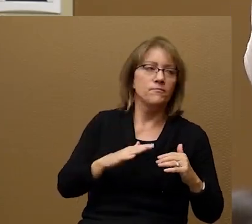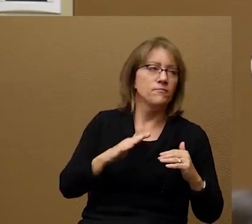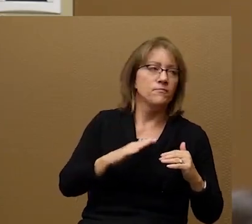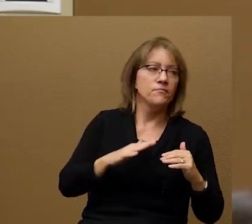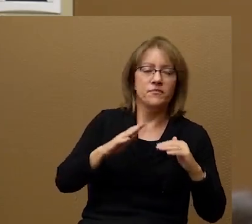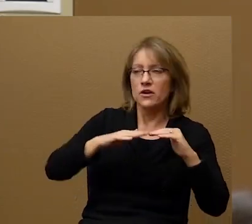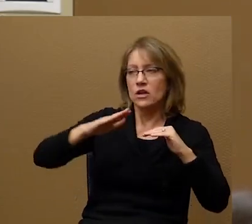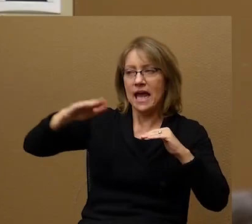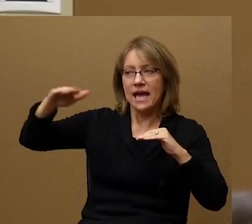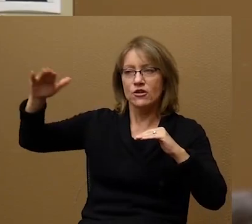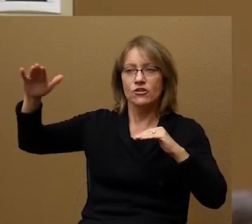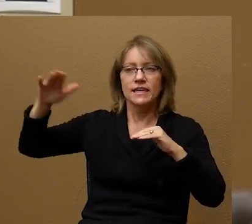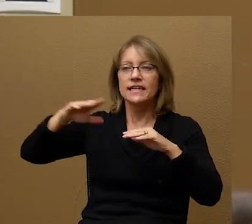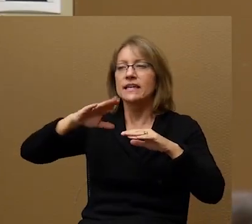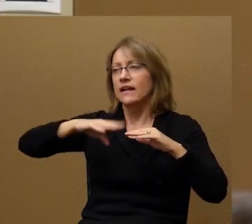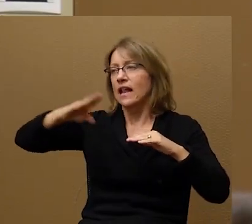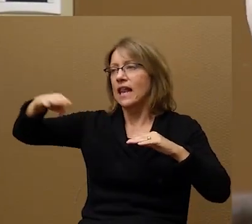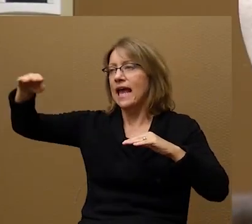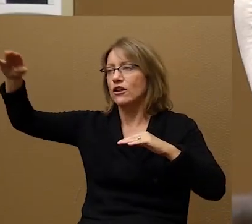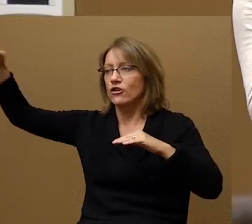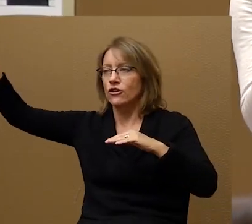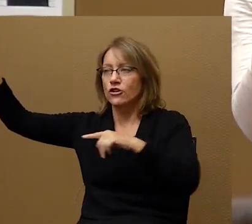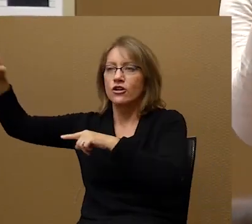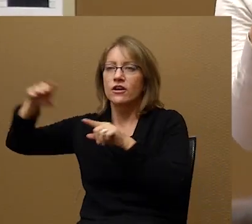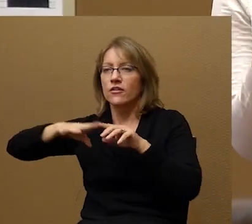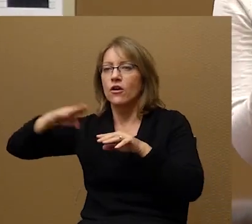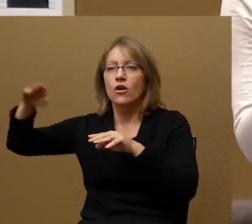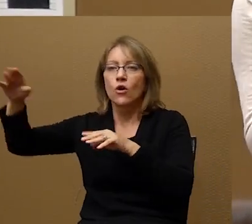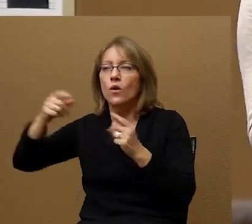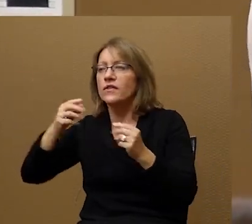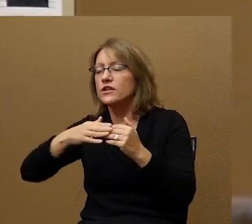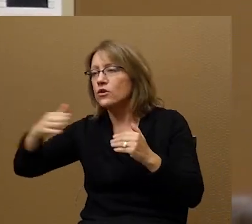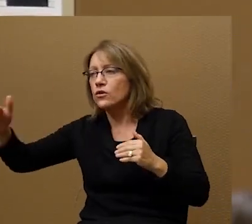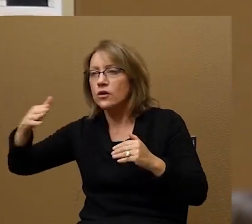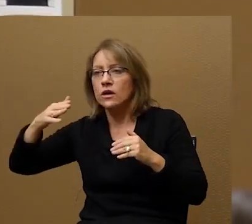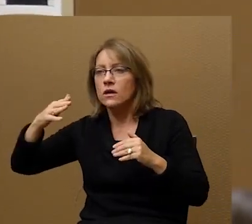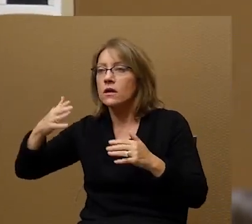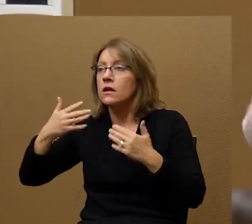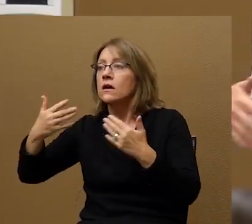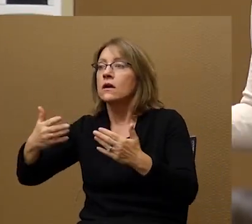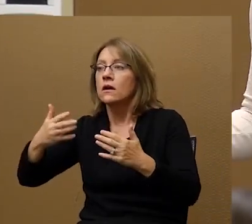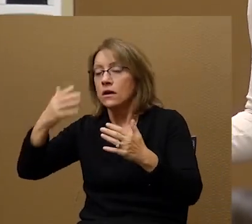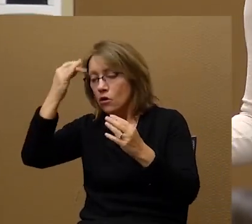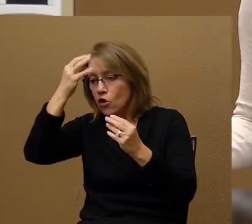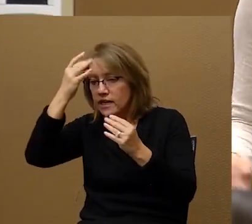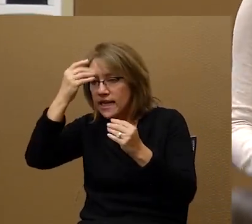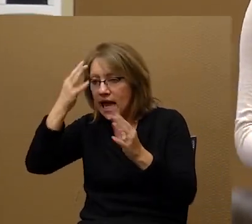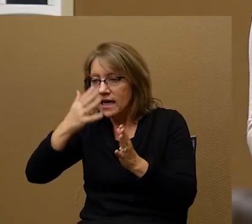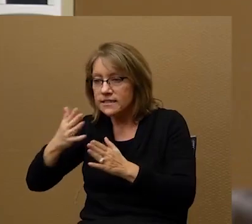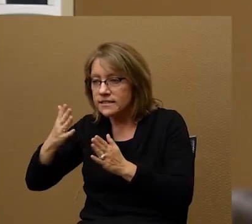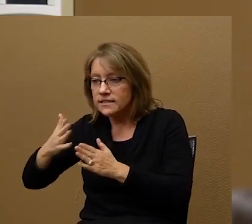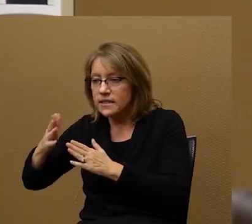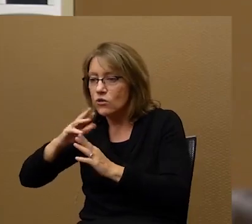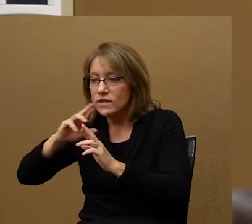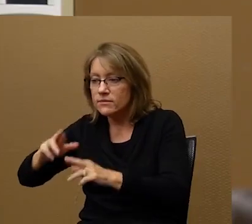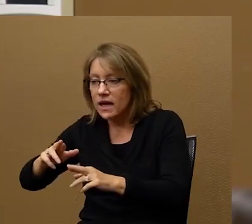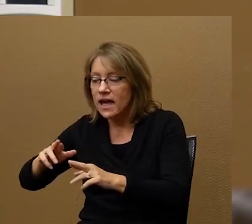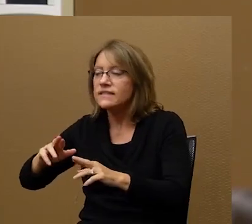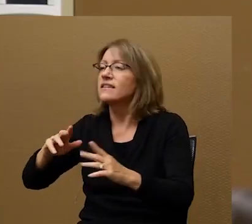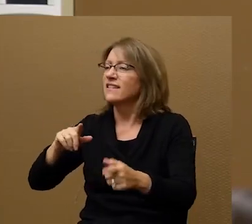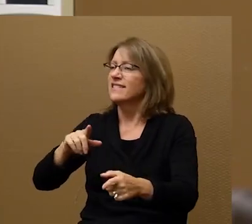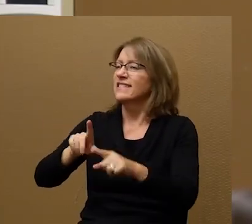but it's different. Their execution and organization of a response is going to be different than